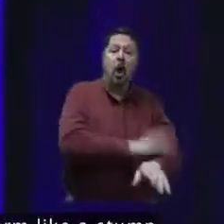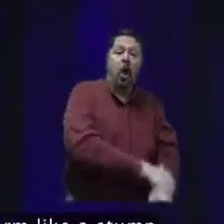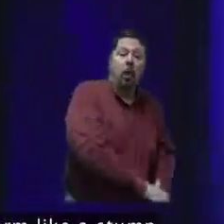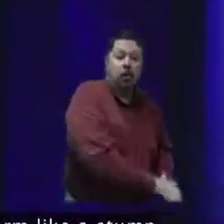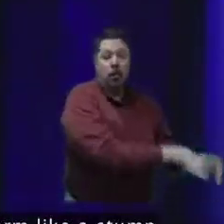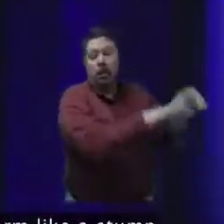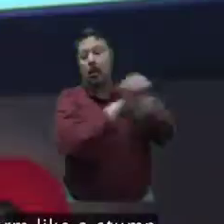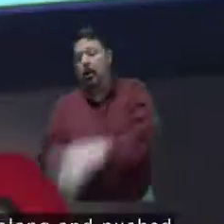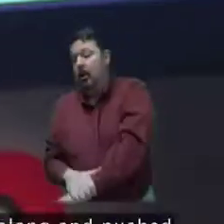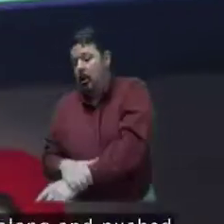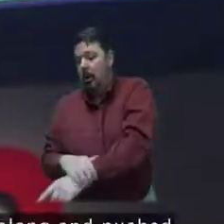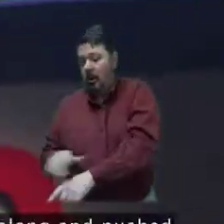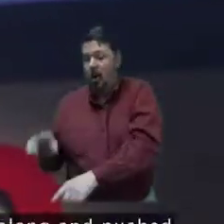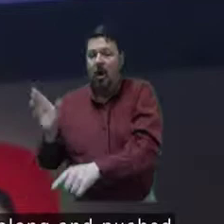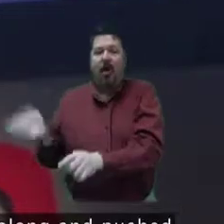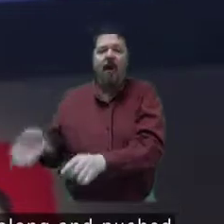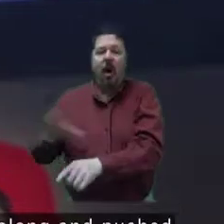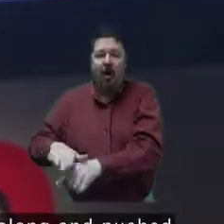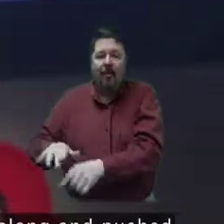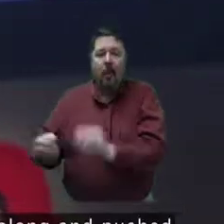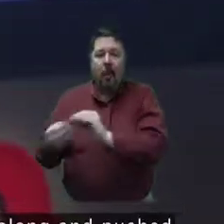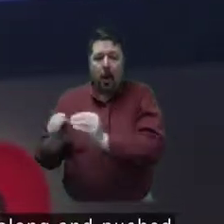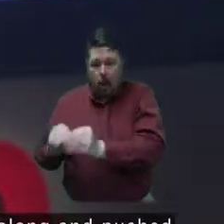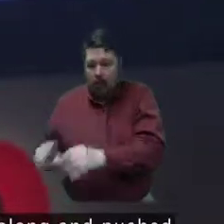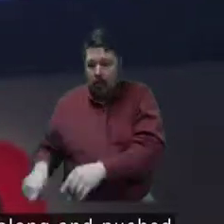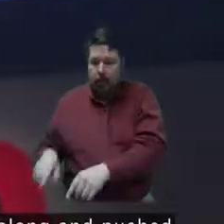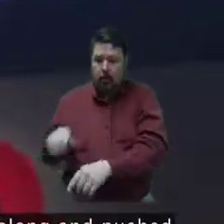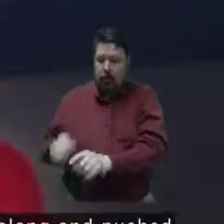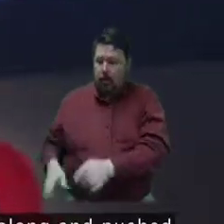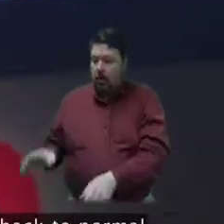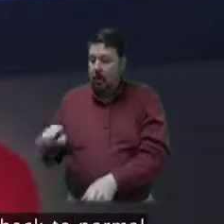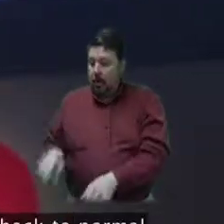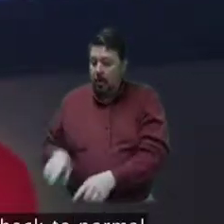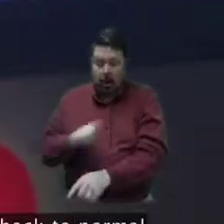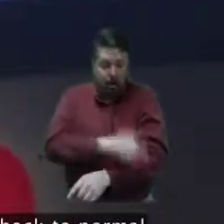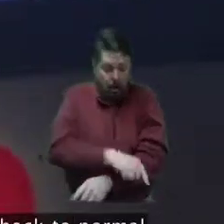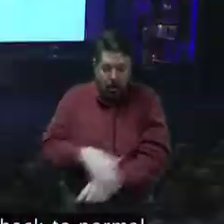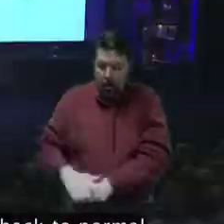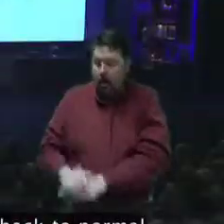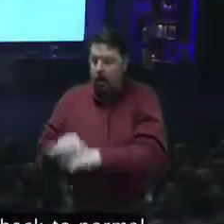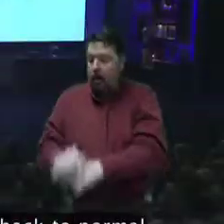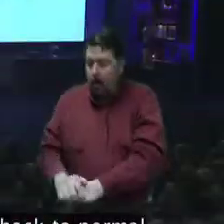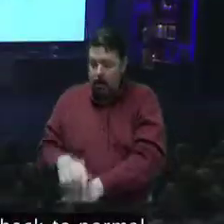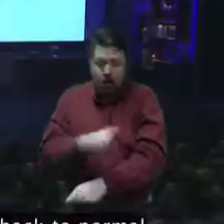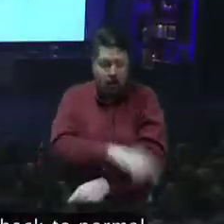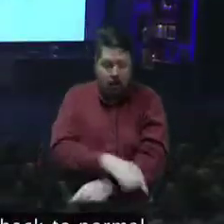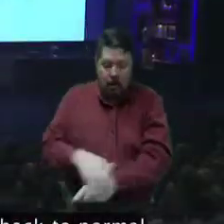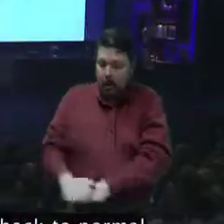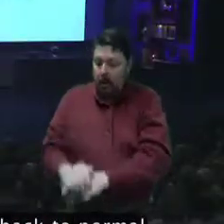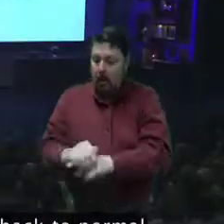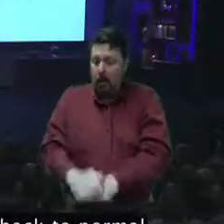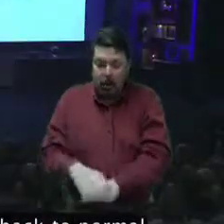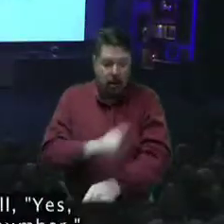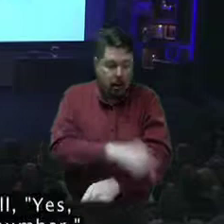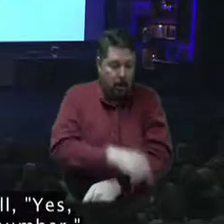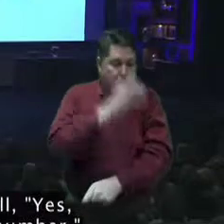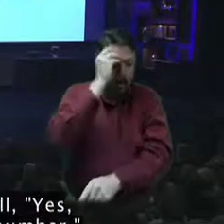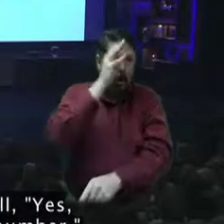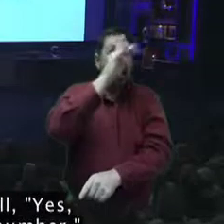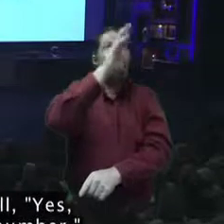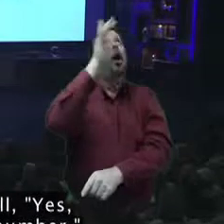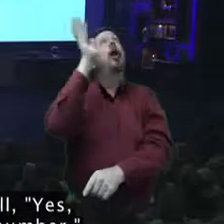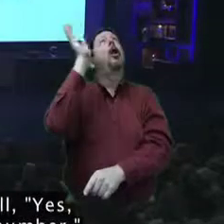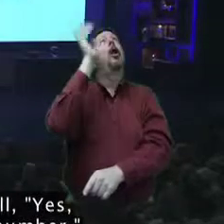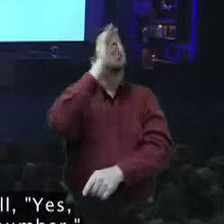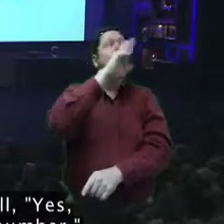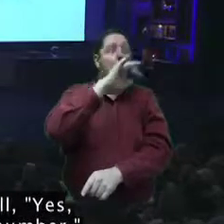like a stump and cover the numbers as I went along and push them so that as I would come back to normal reality, I'd